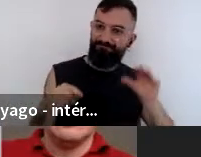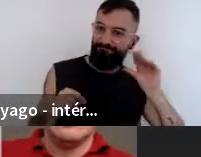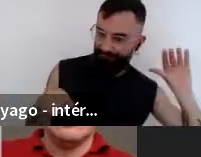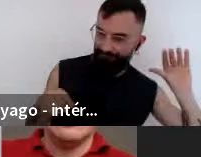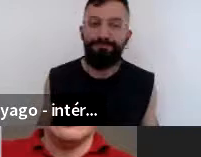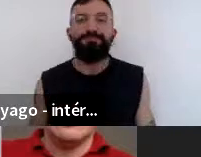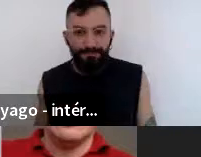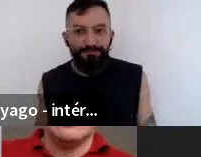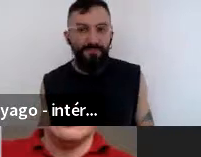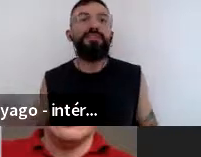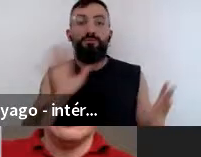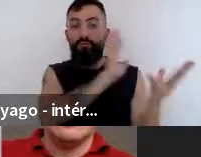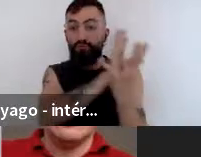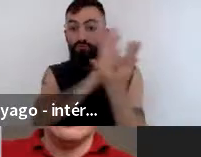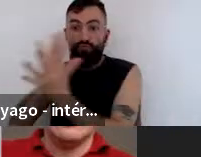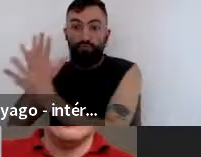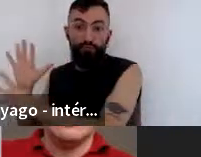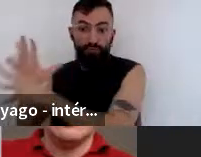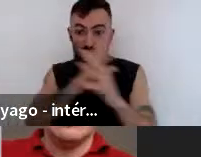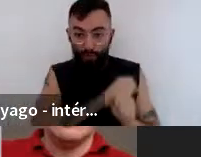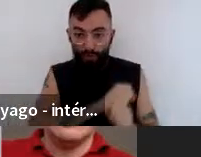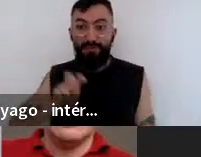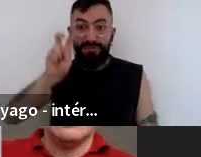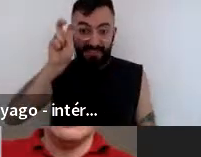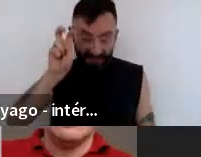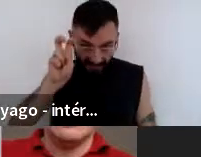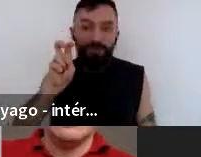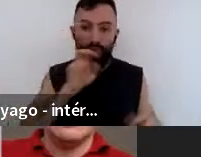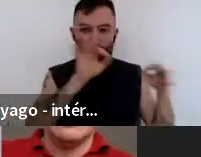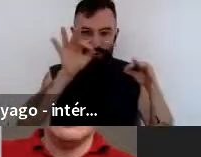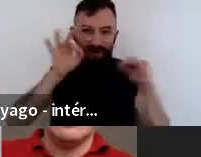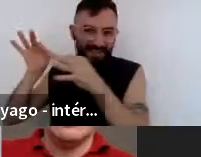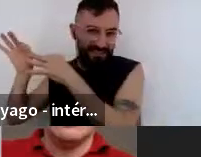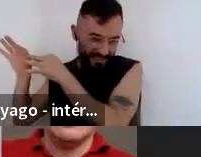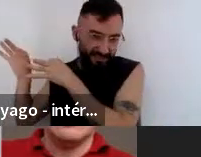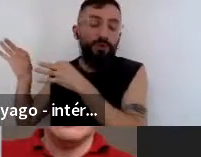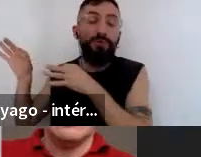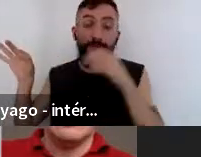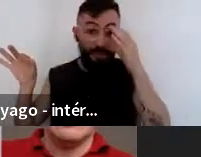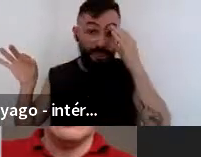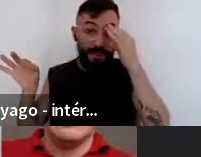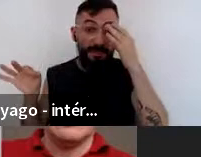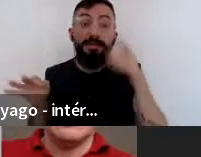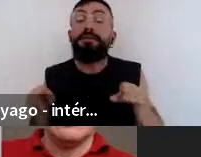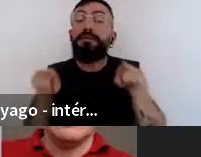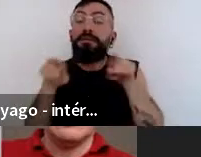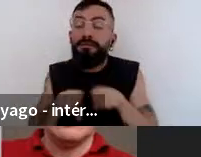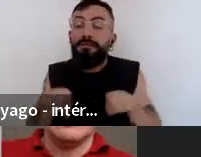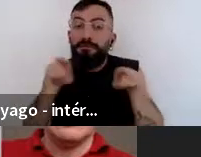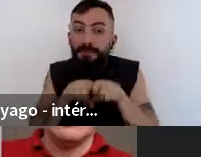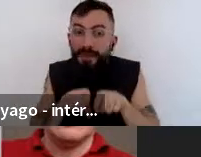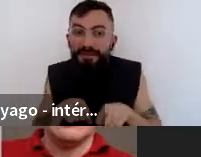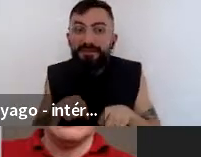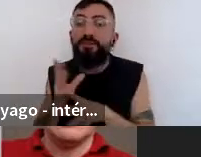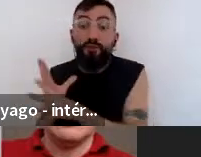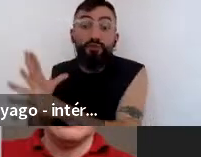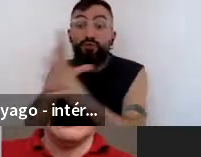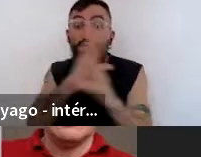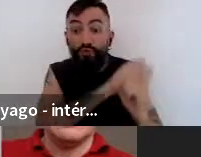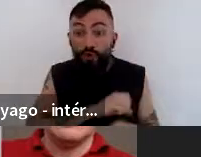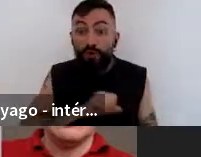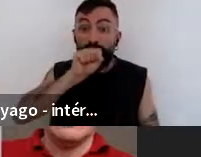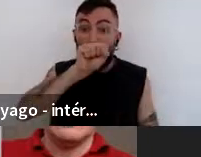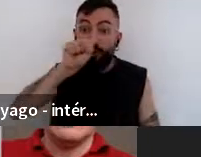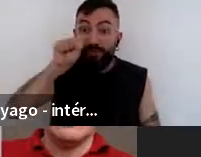addition to those categories, we also classified those 188